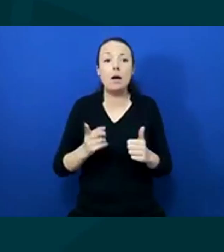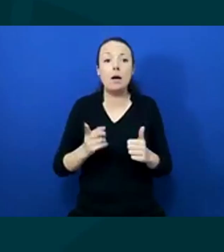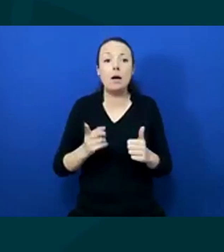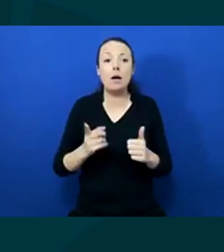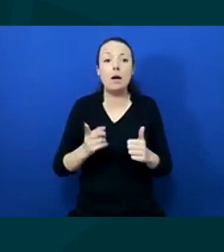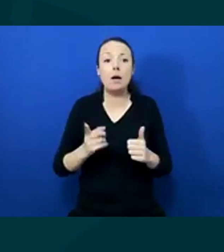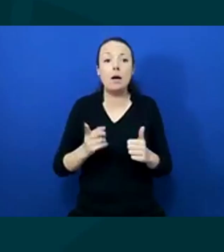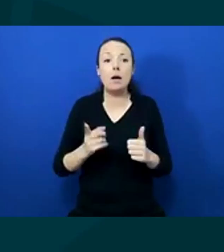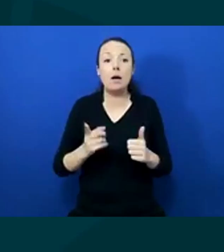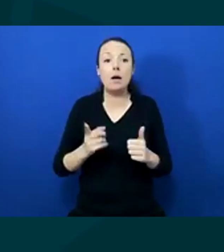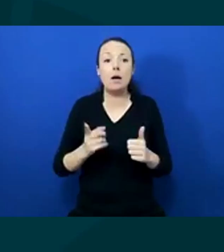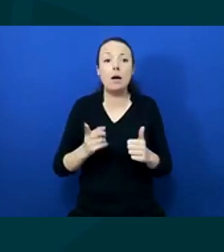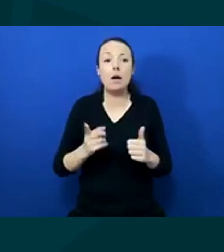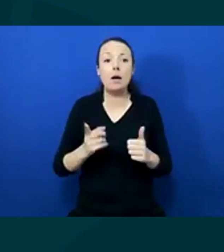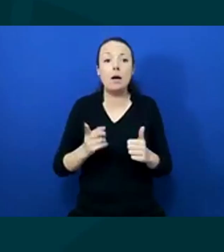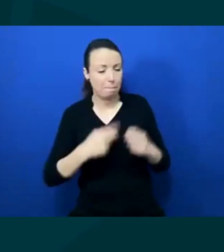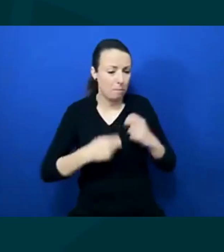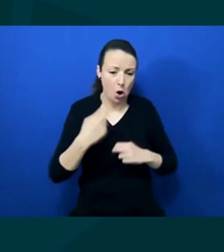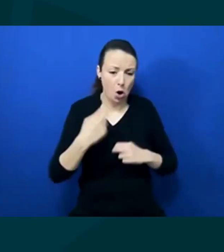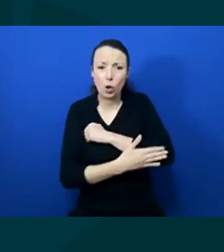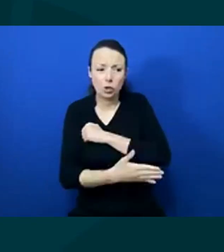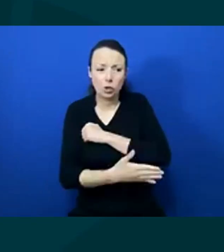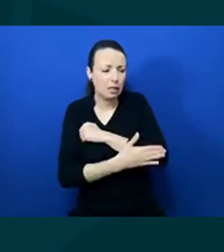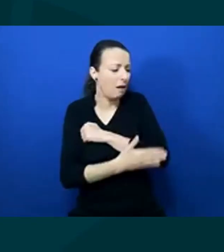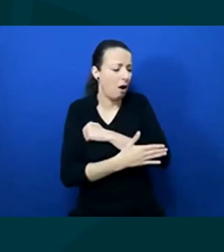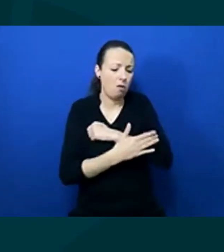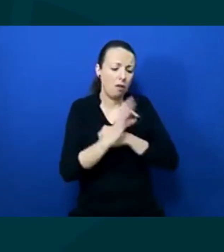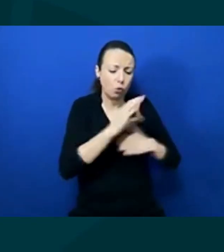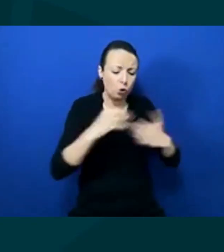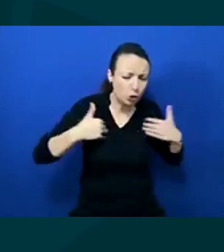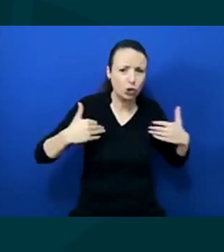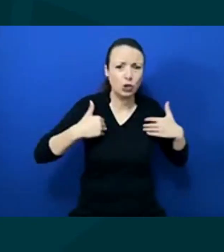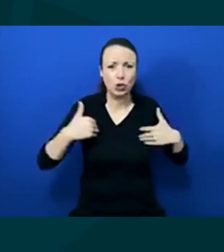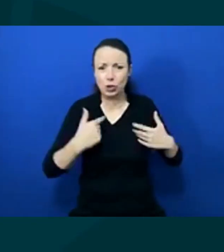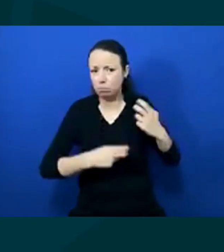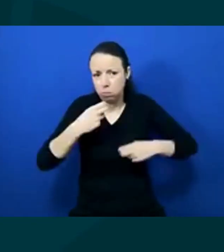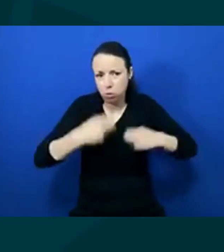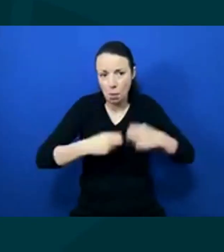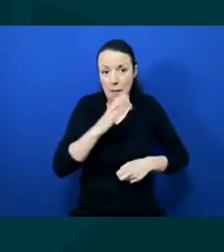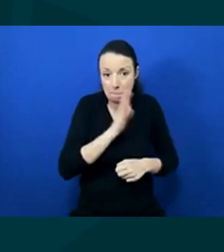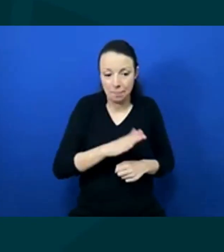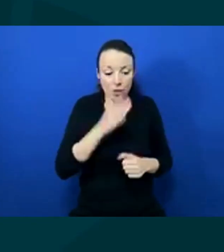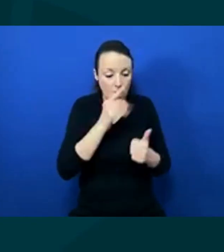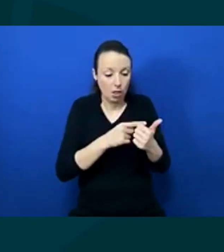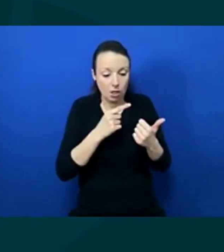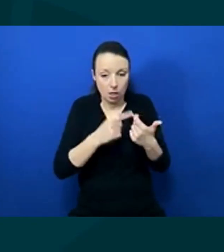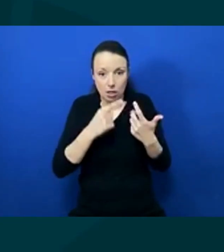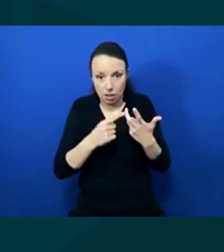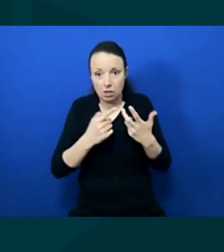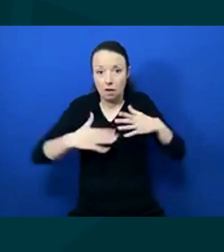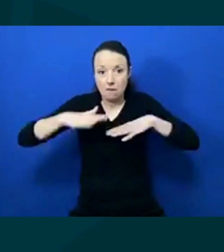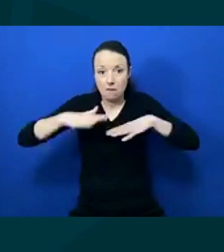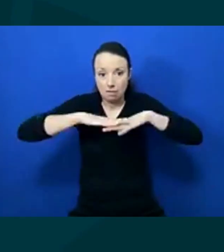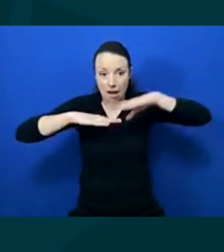social, who might suffer, especially during heat waves. And